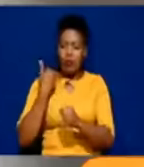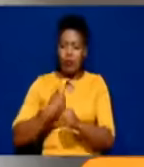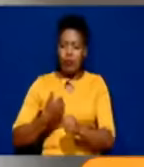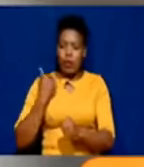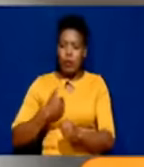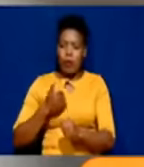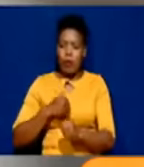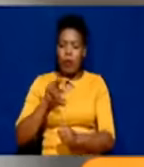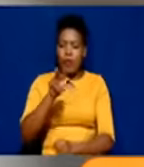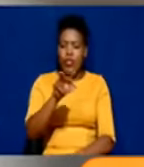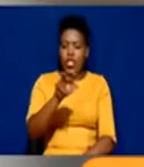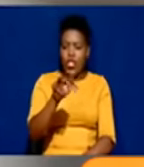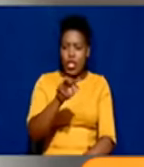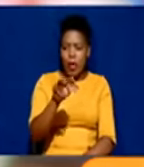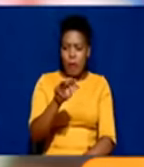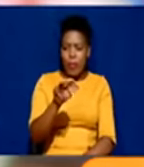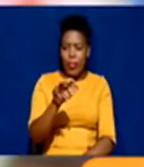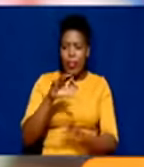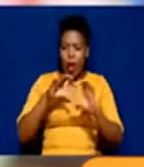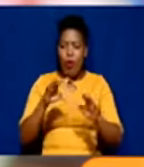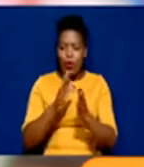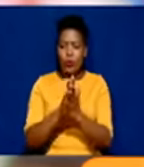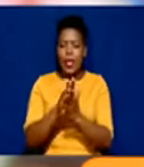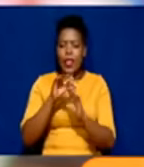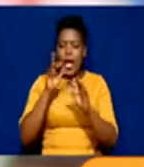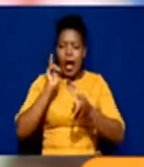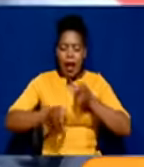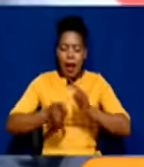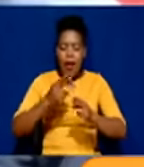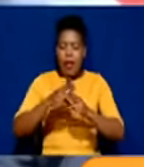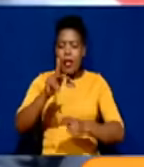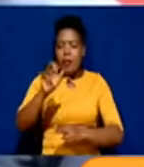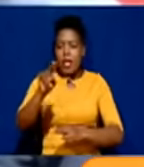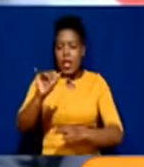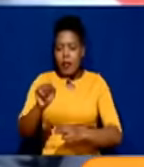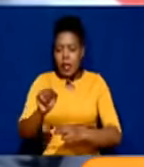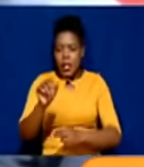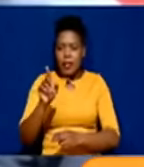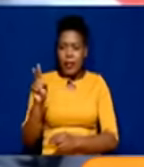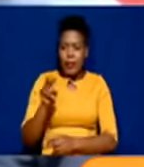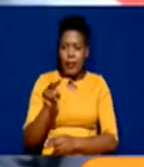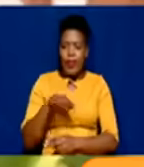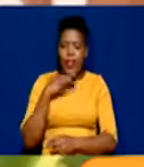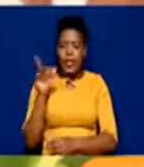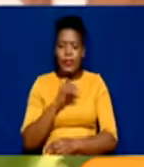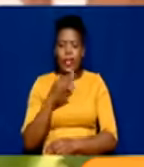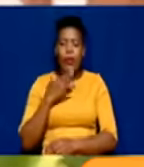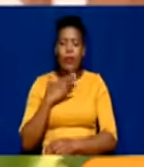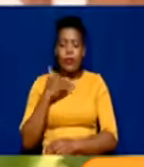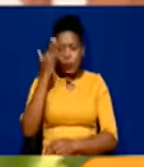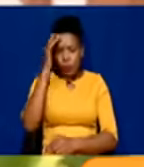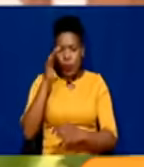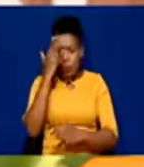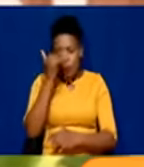for the late world marathon record holder, Kelvin Kiptum's coach, Gervais Hakizimana.